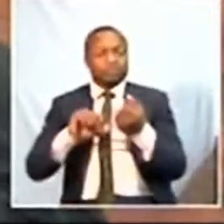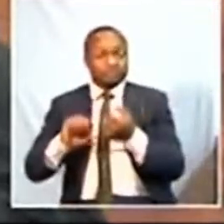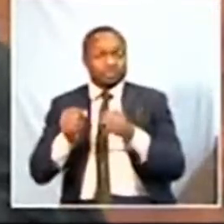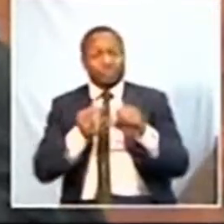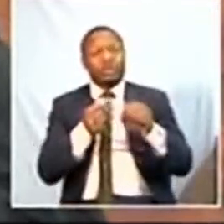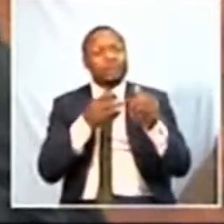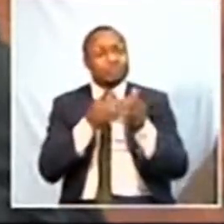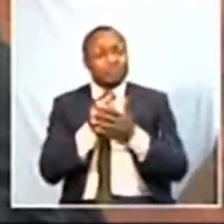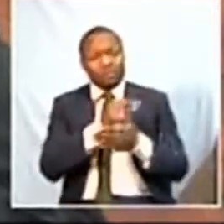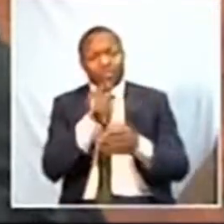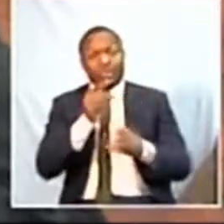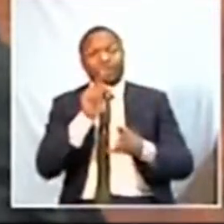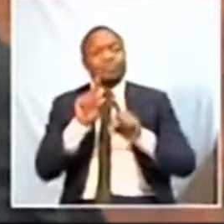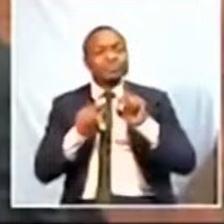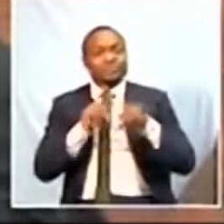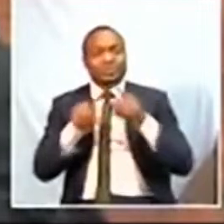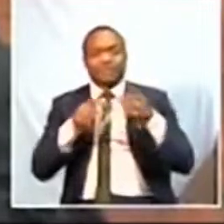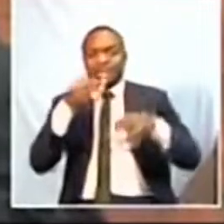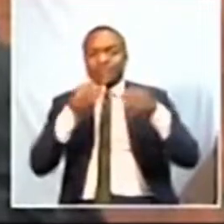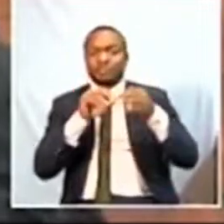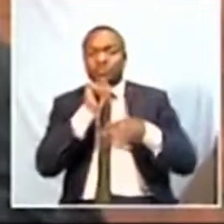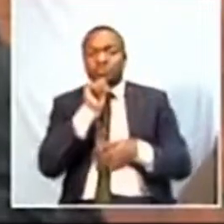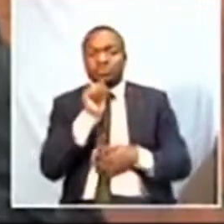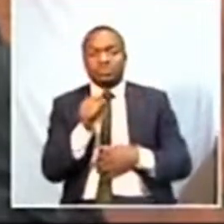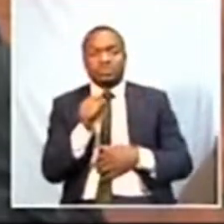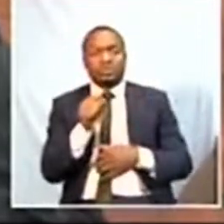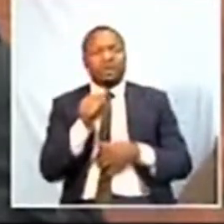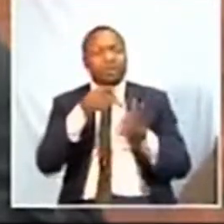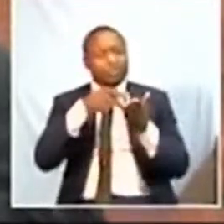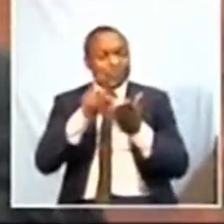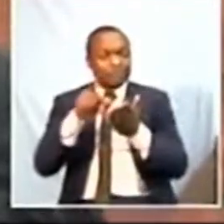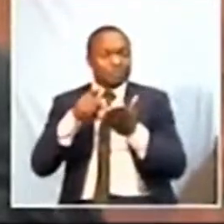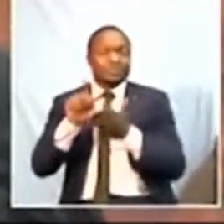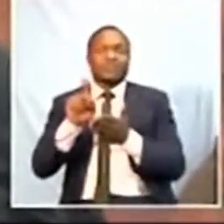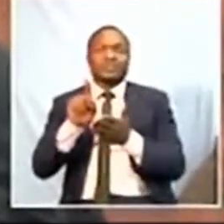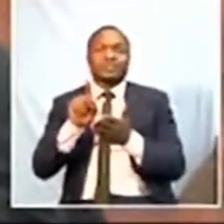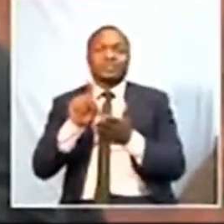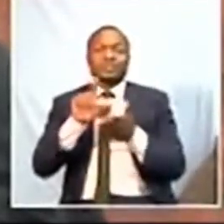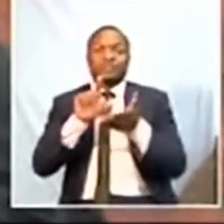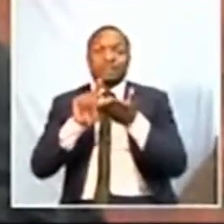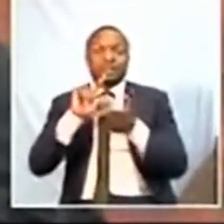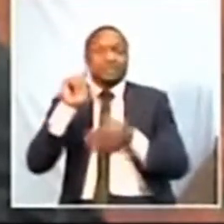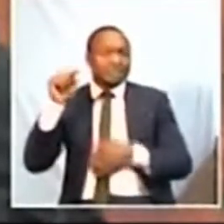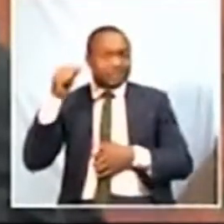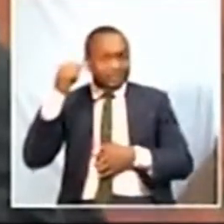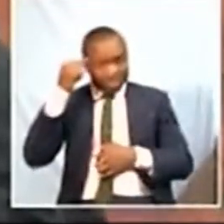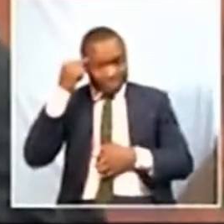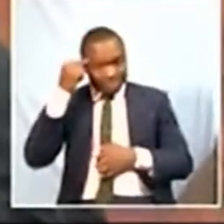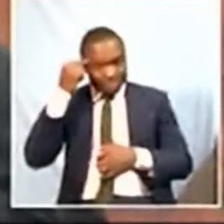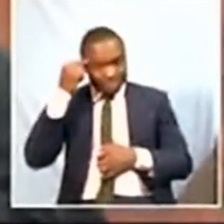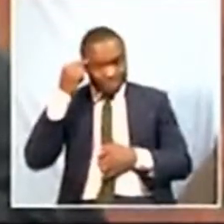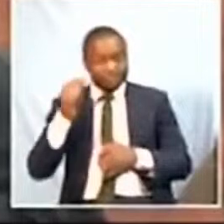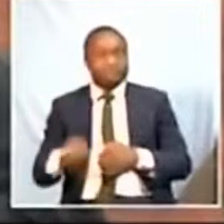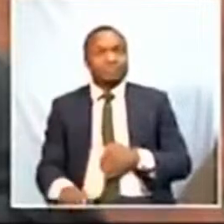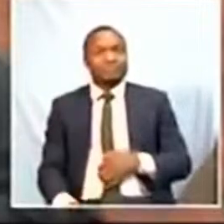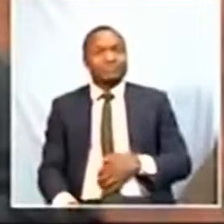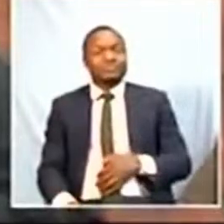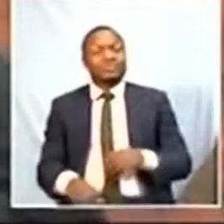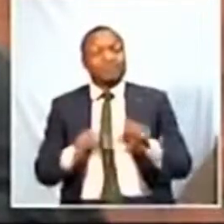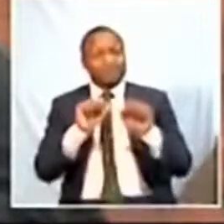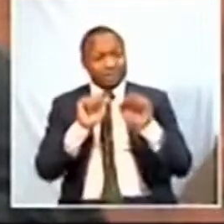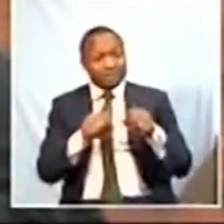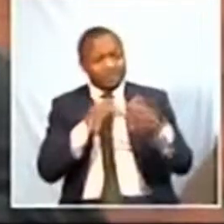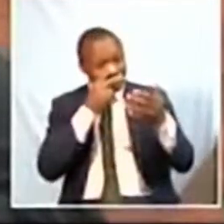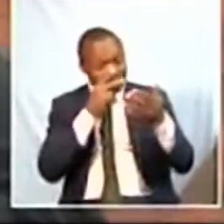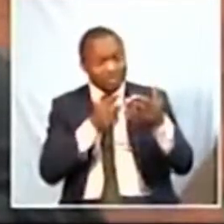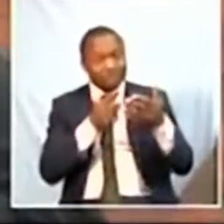the money, so that those people, if they are not repaying their loans, the government has leaned to the documents.